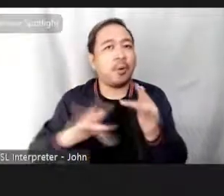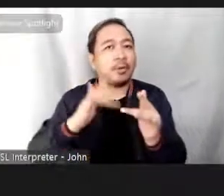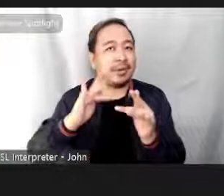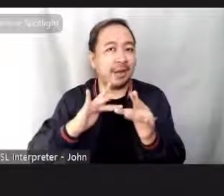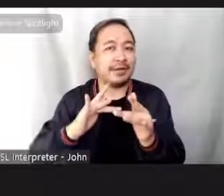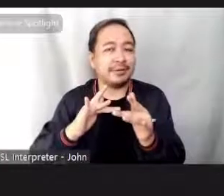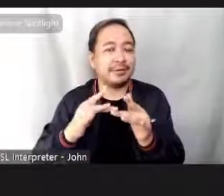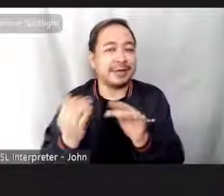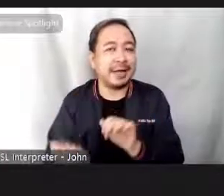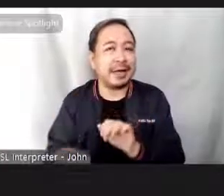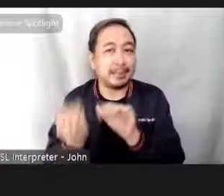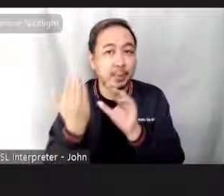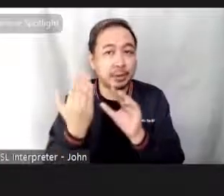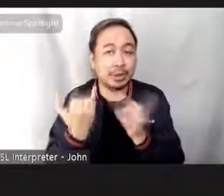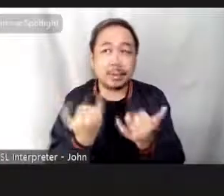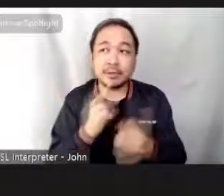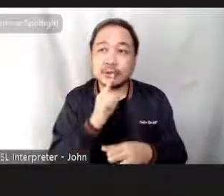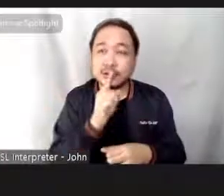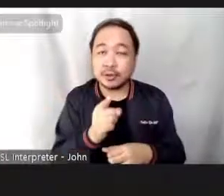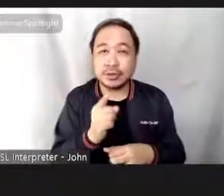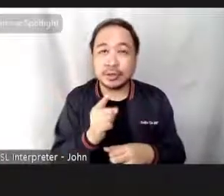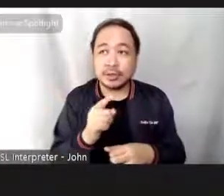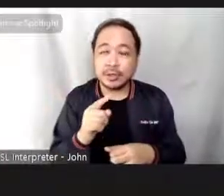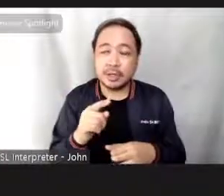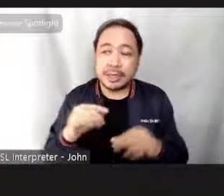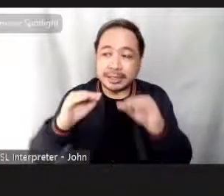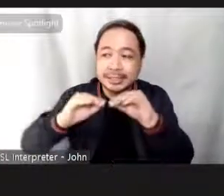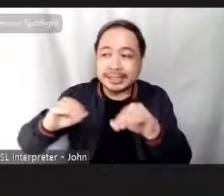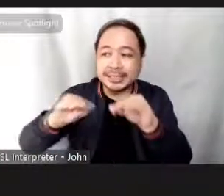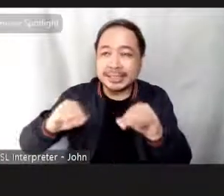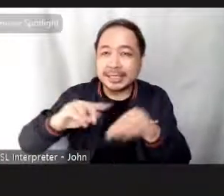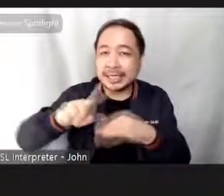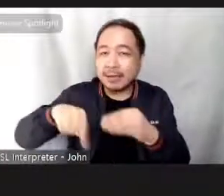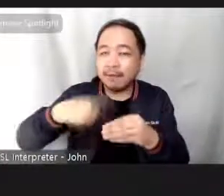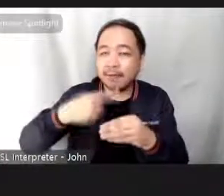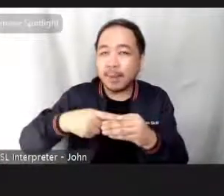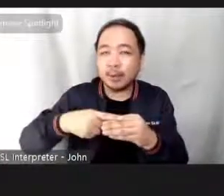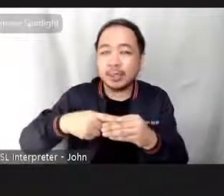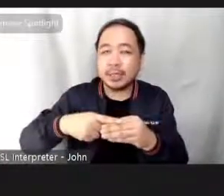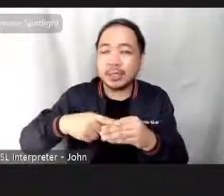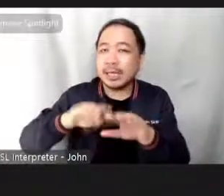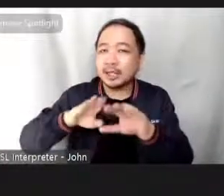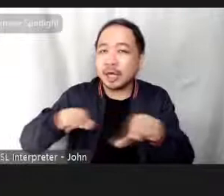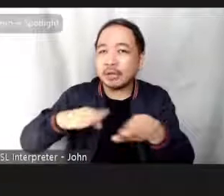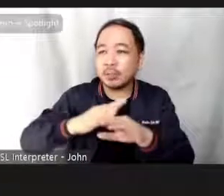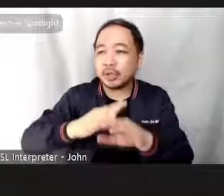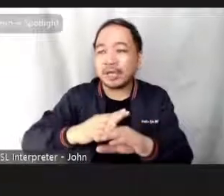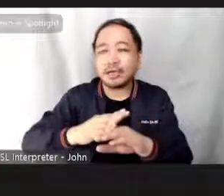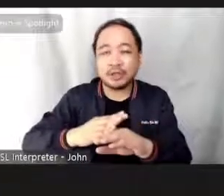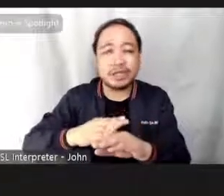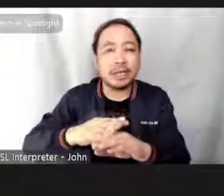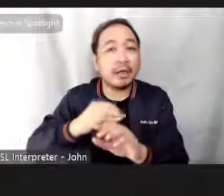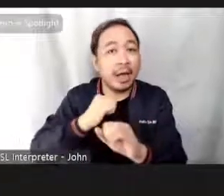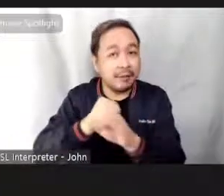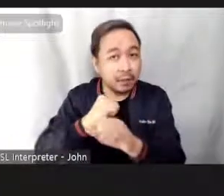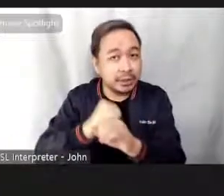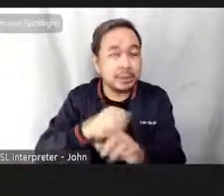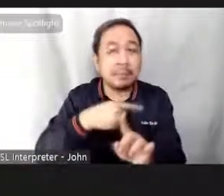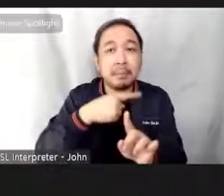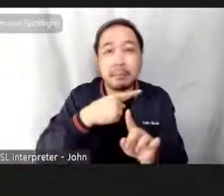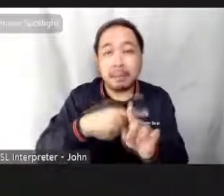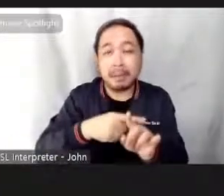in order to ensure that the education of child protection advocates and future specialists continue